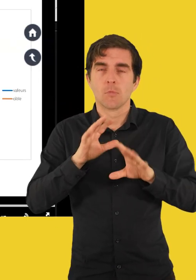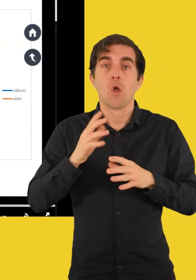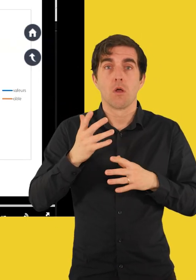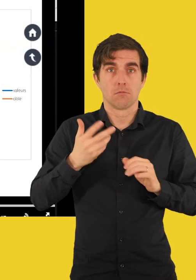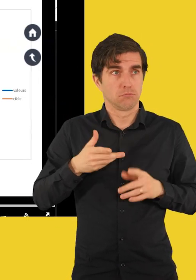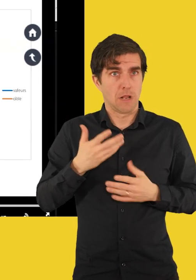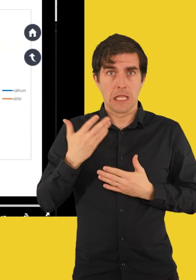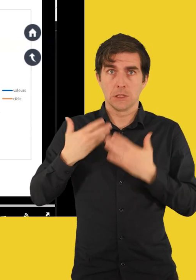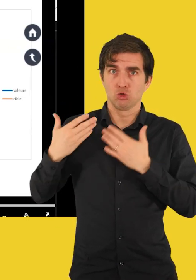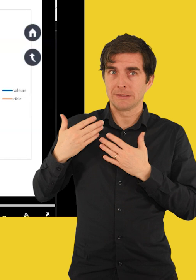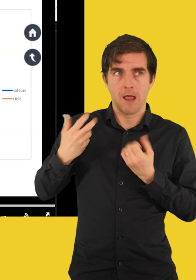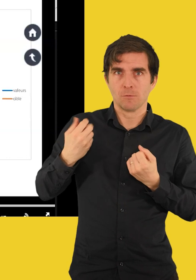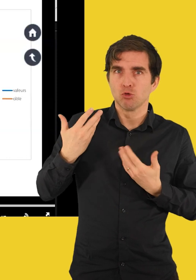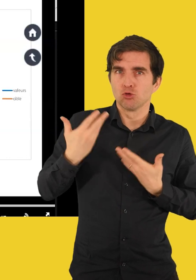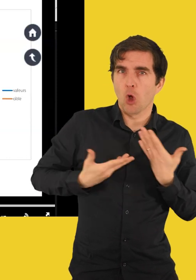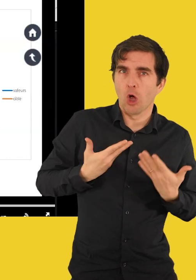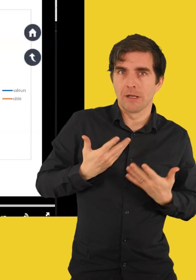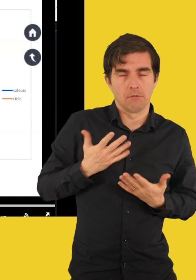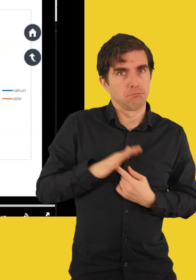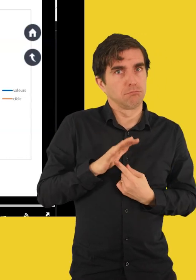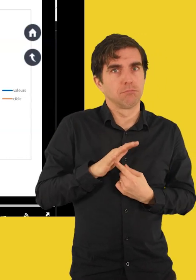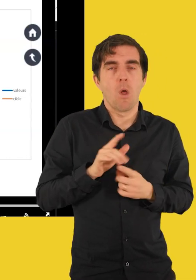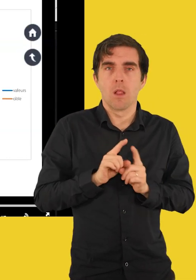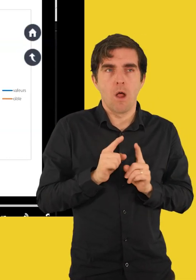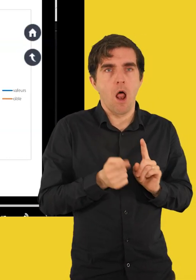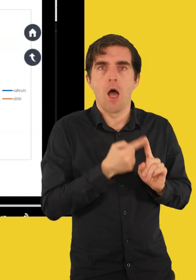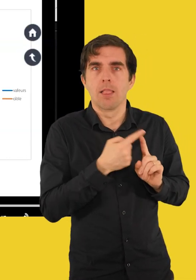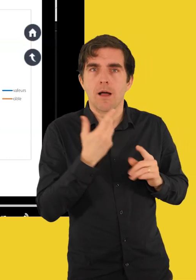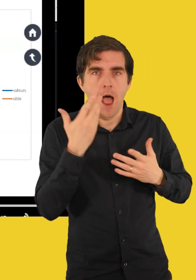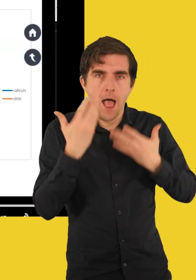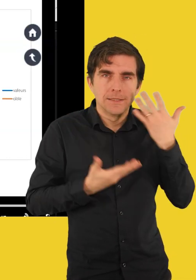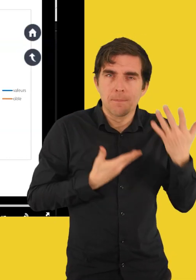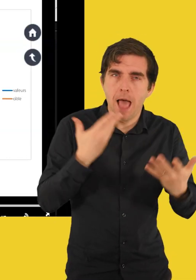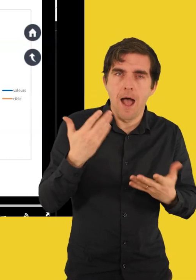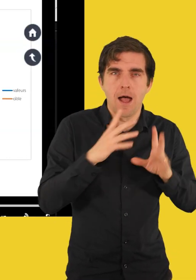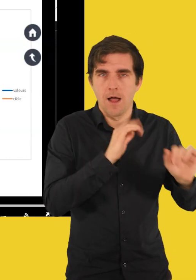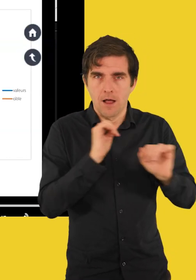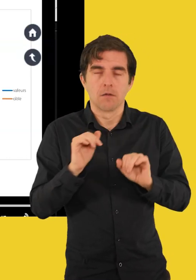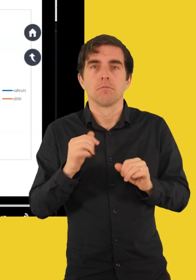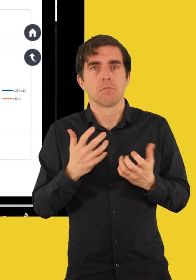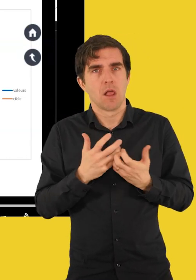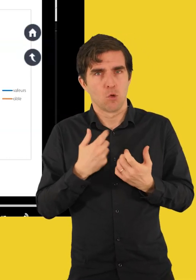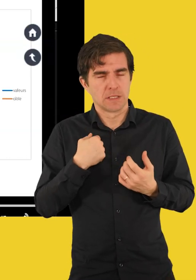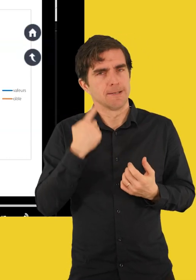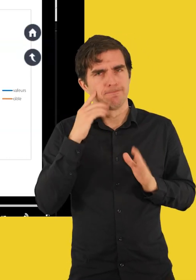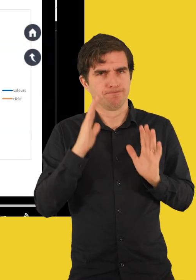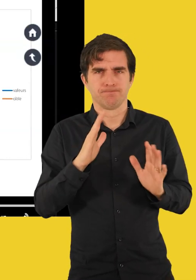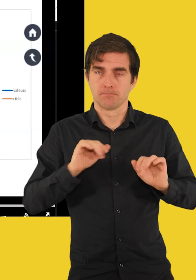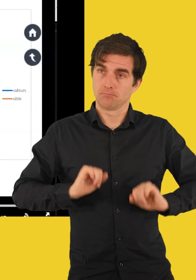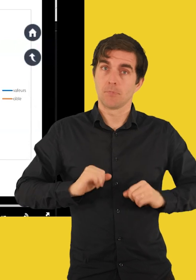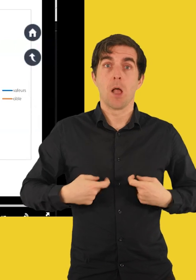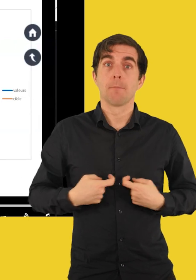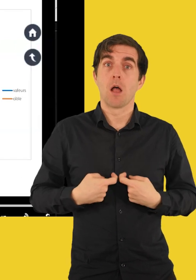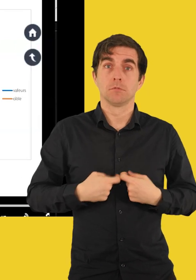value, the historical story of the value, and some other explanation. So that's a bit the way